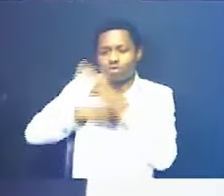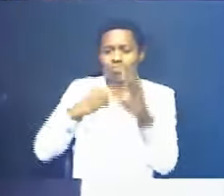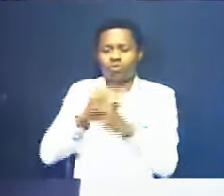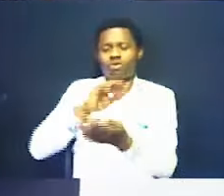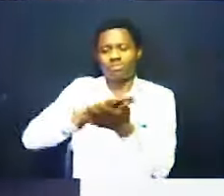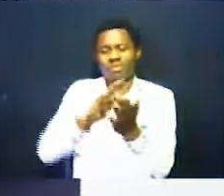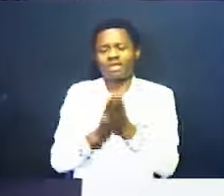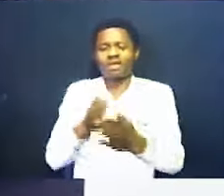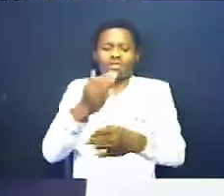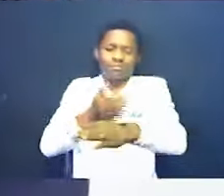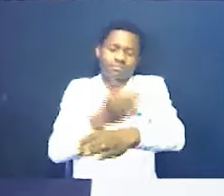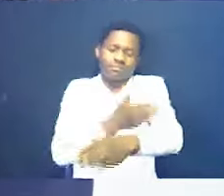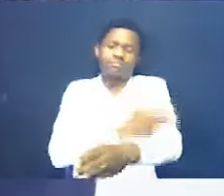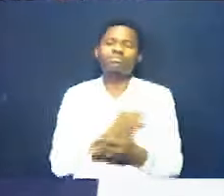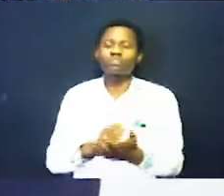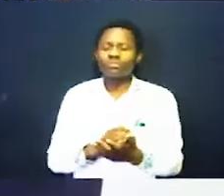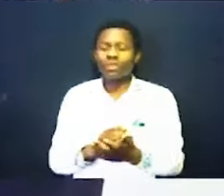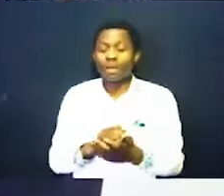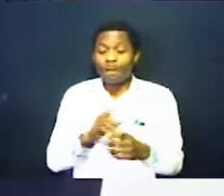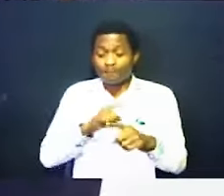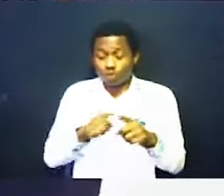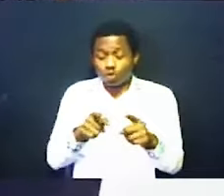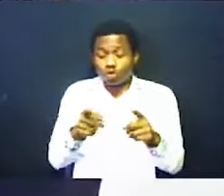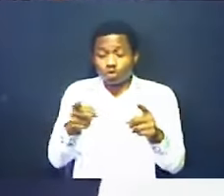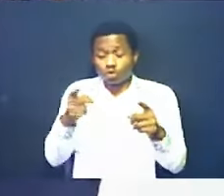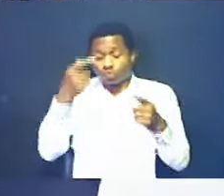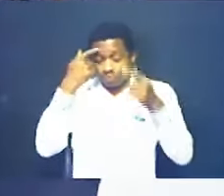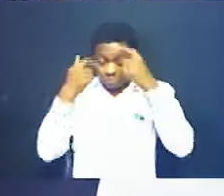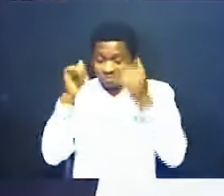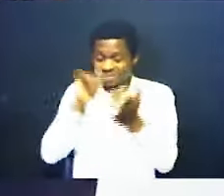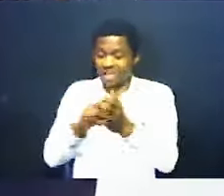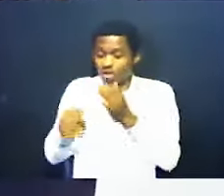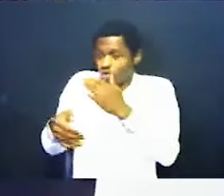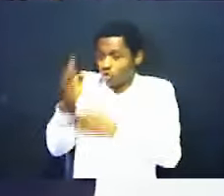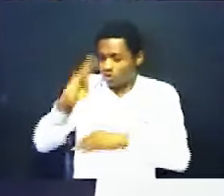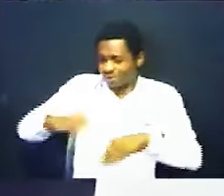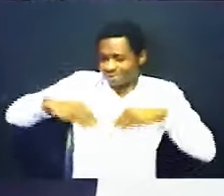help develop these